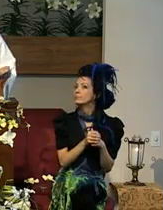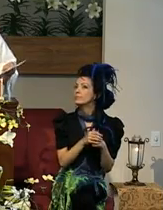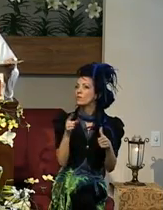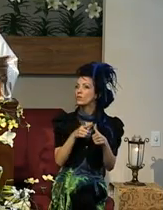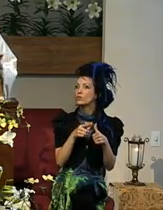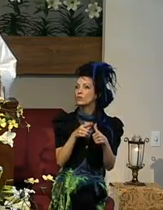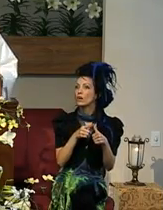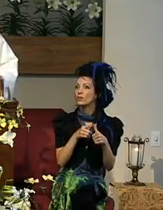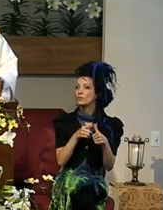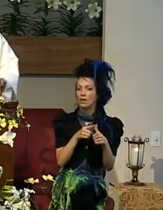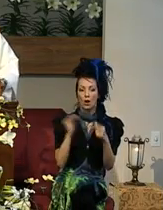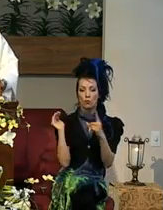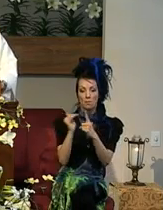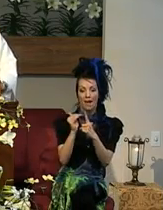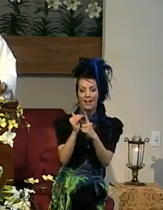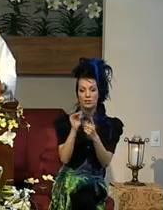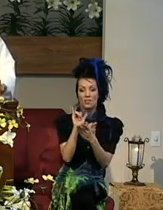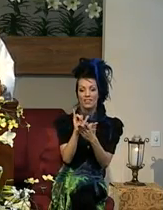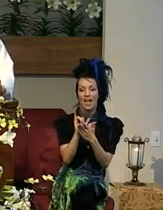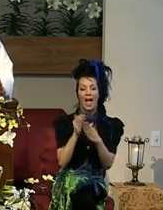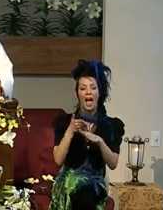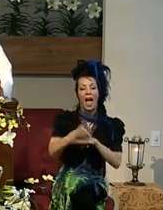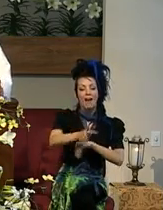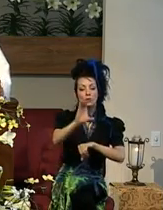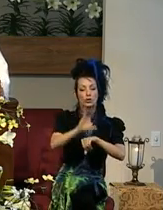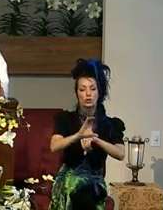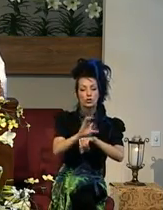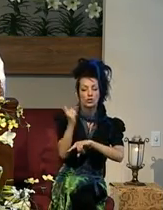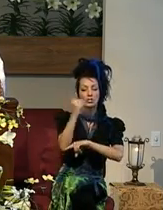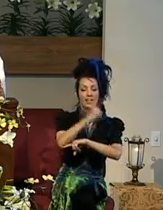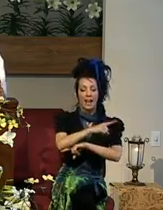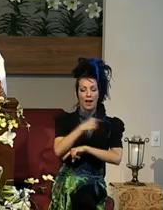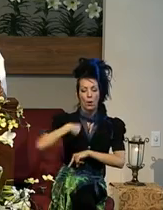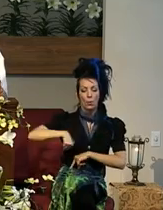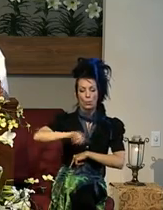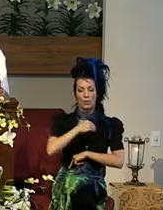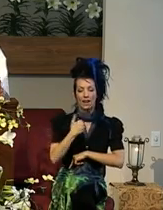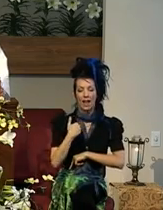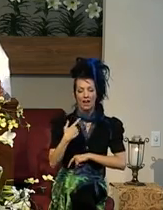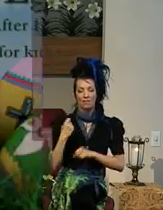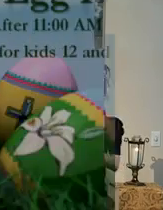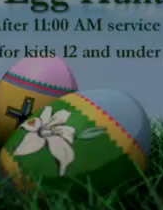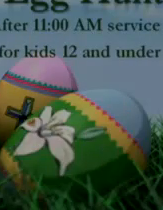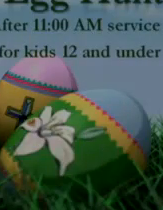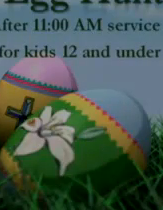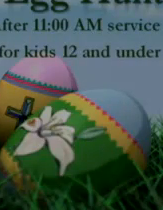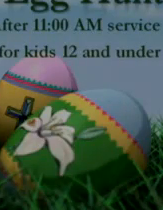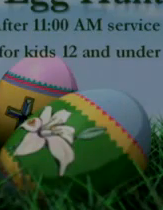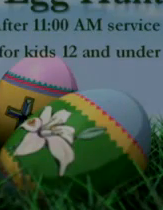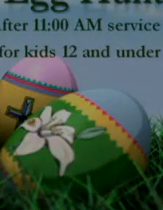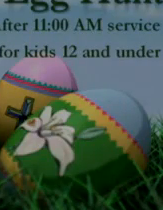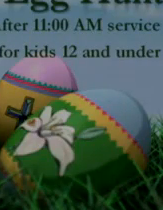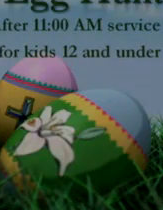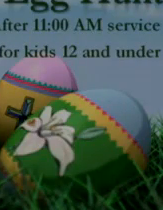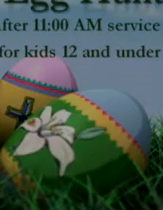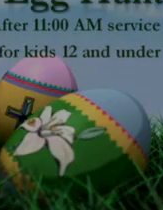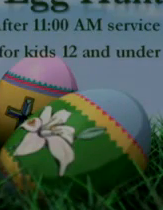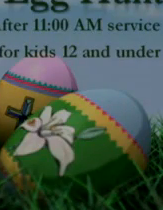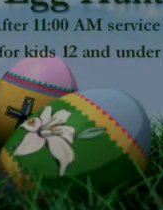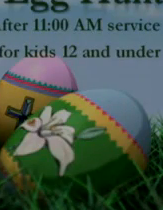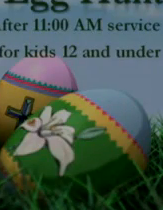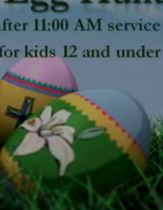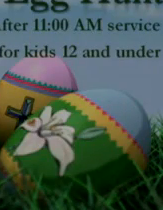First of all, would remind you that following worship today, we do have our annual Easter egg hunt. It will be